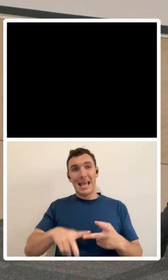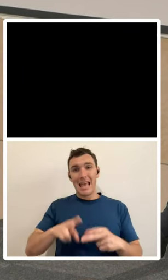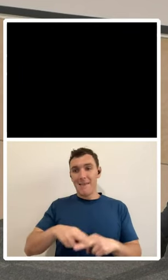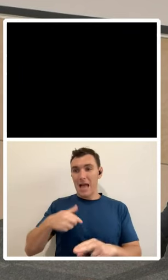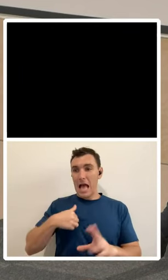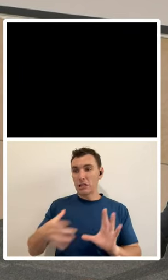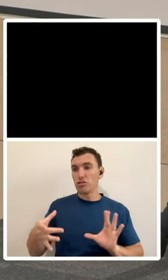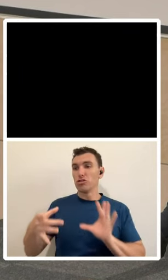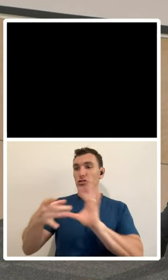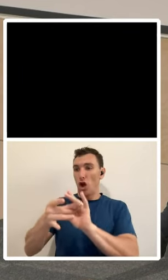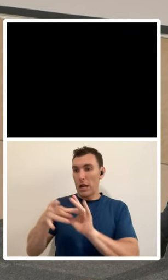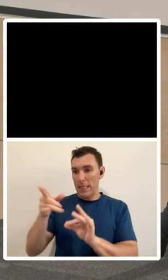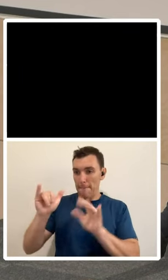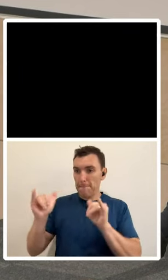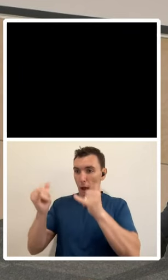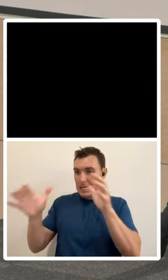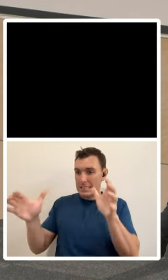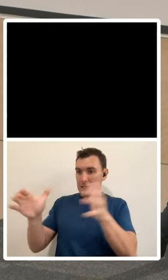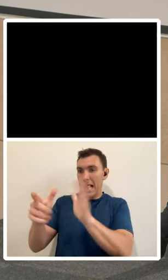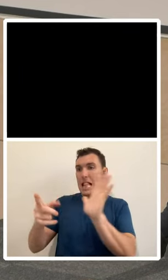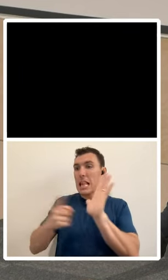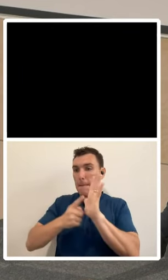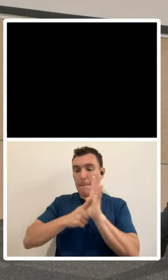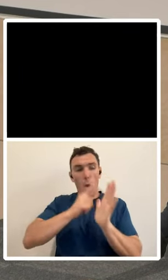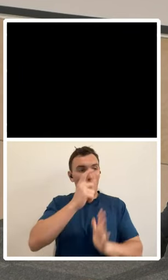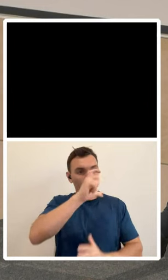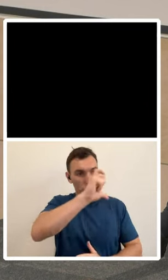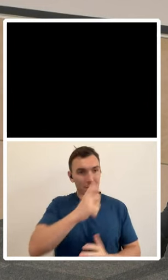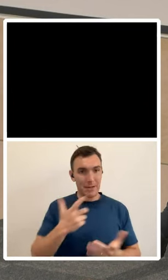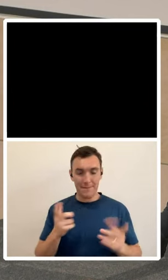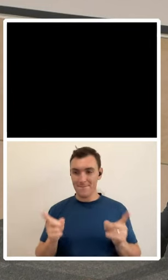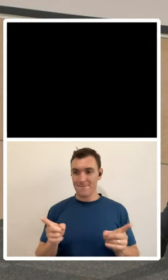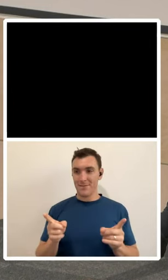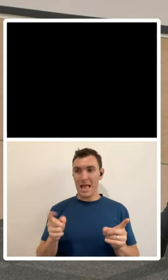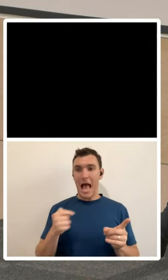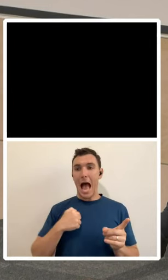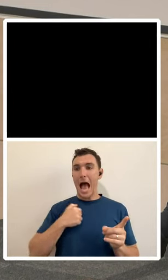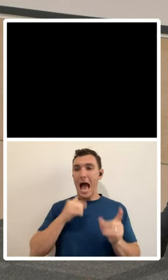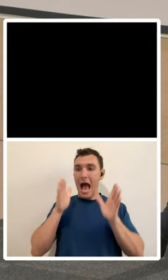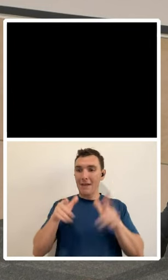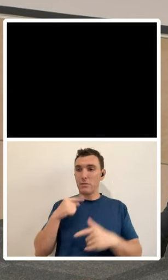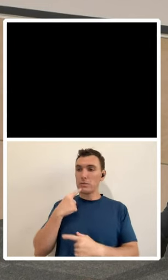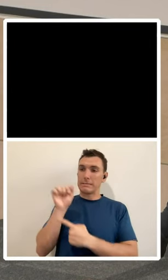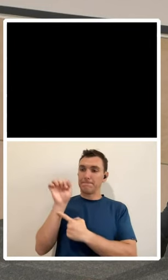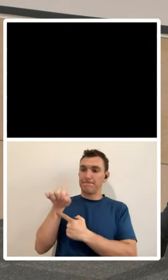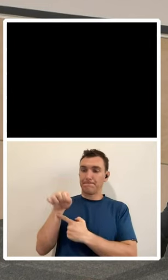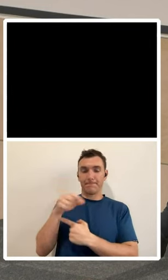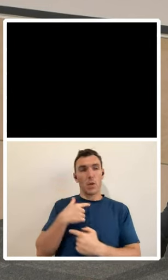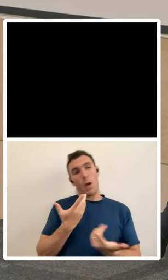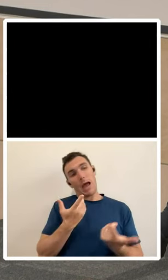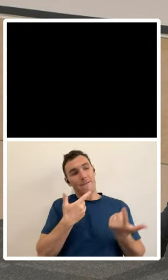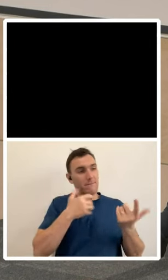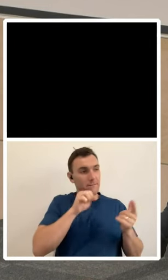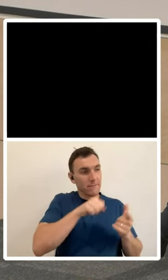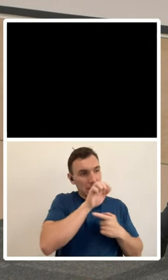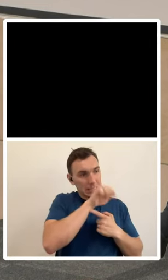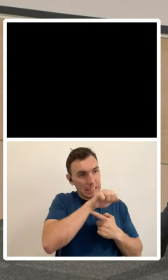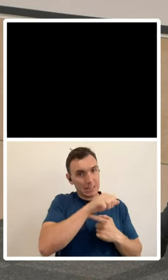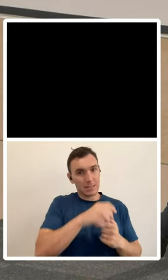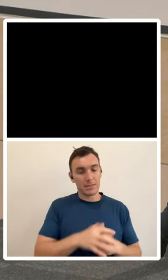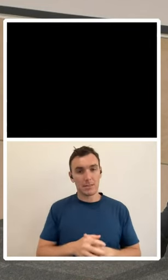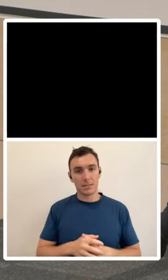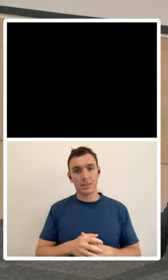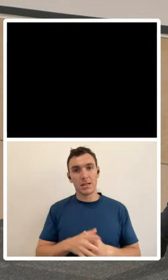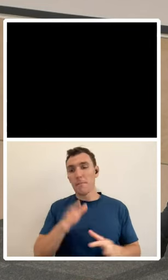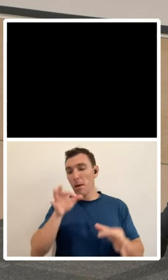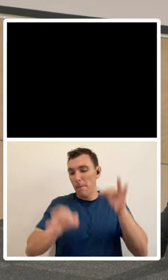The politicians are not going to fix this. They're not going to fix this. Because Rishi Sunak is worth £700 million and David Cameron made £10